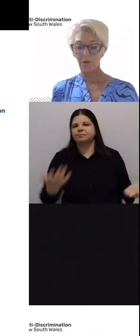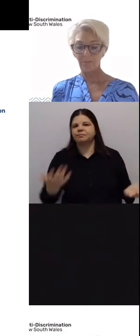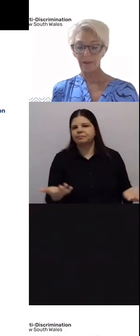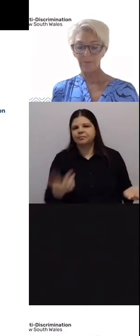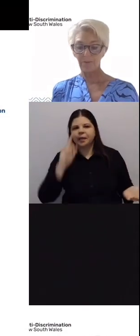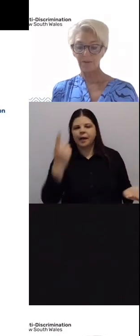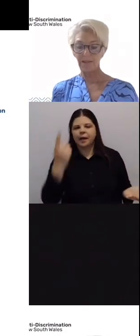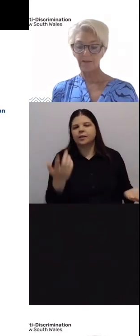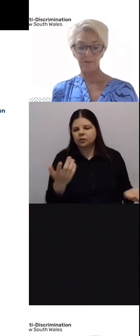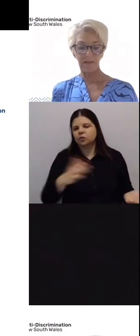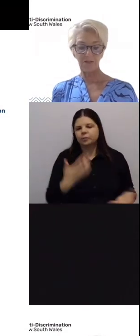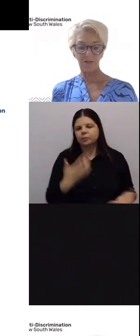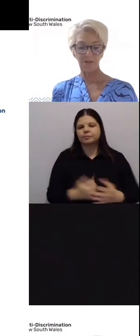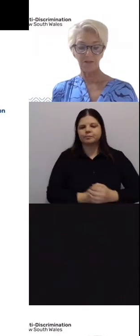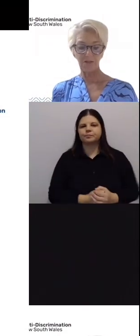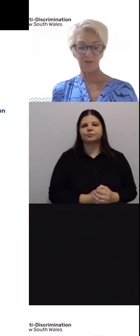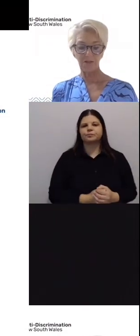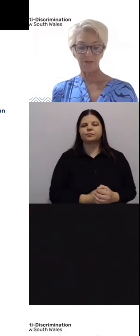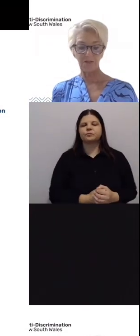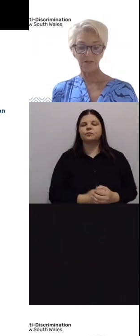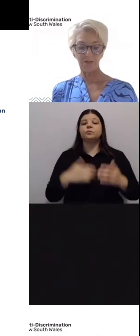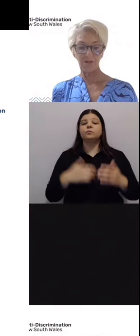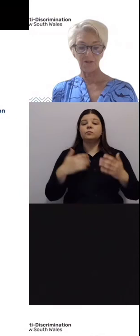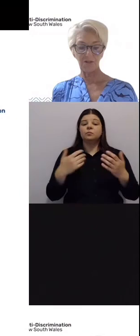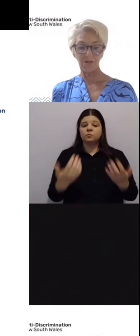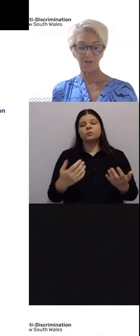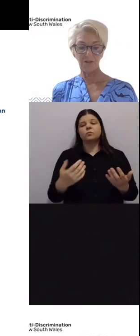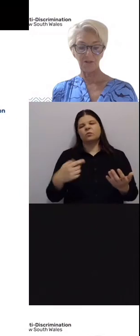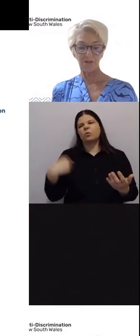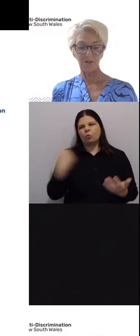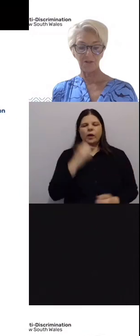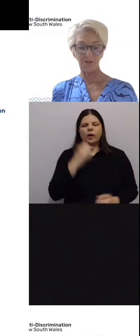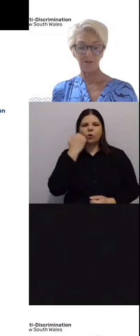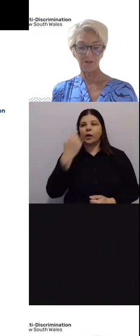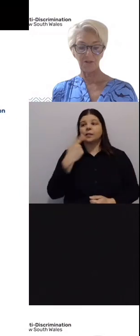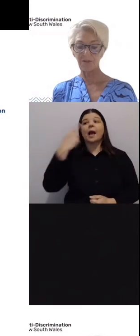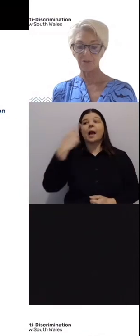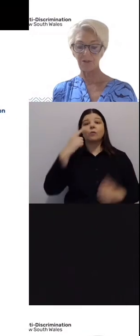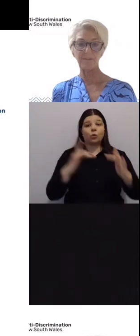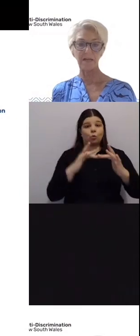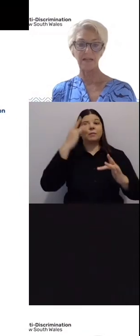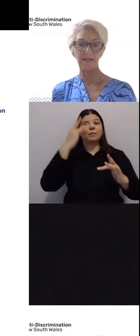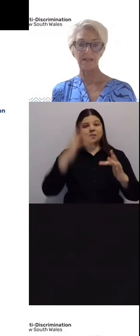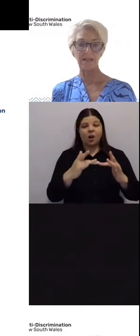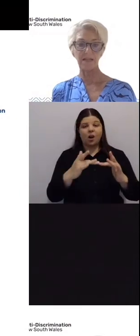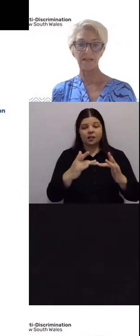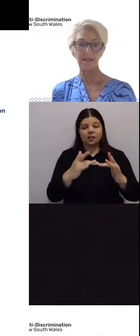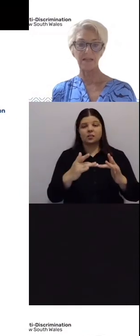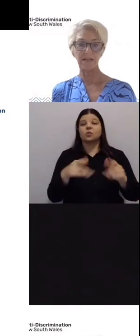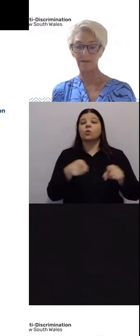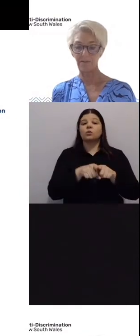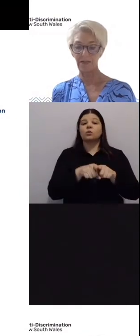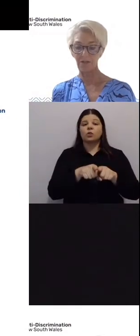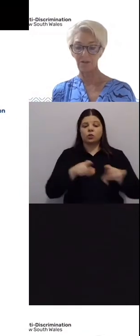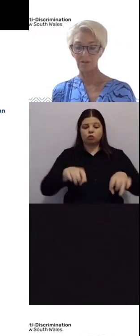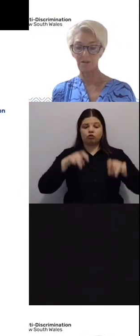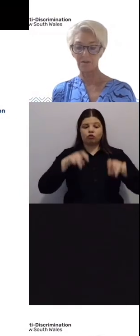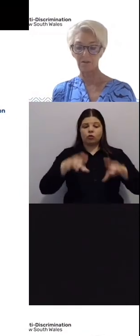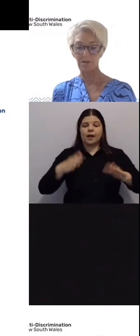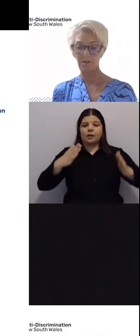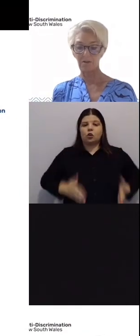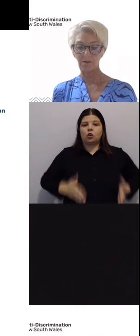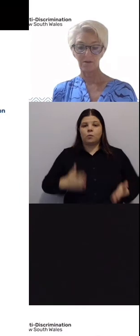We refer people to the information on our website and to the Australian Human Rights Commission websites for further